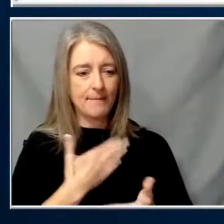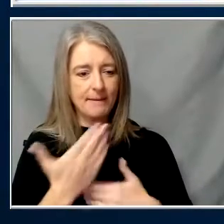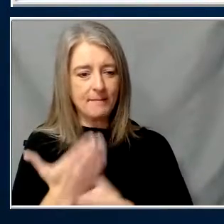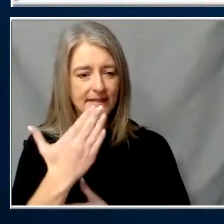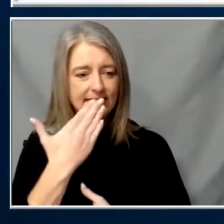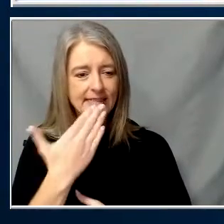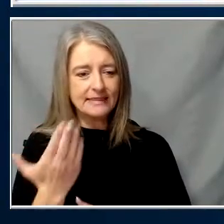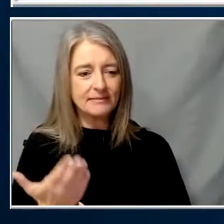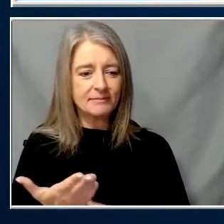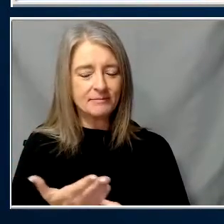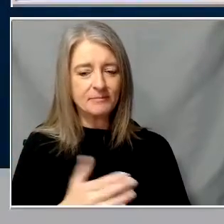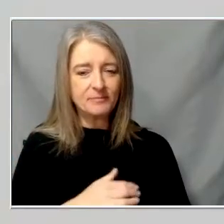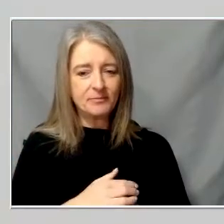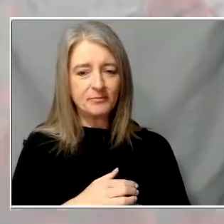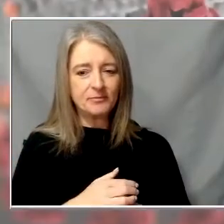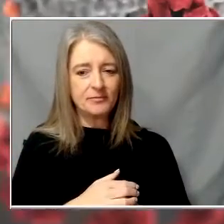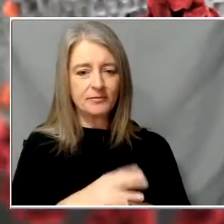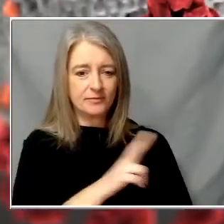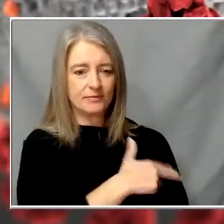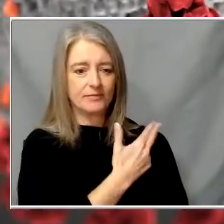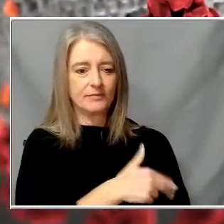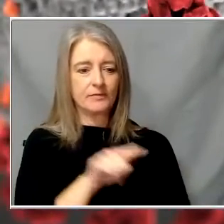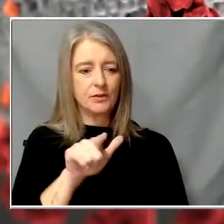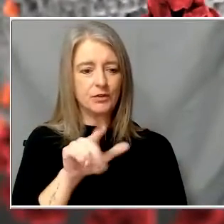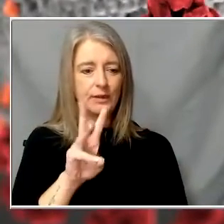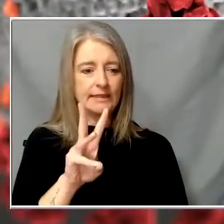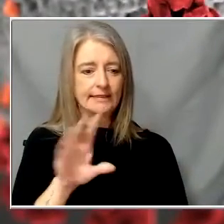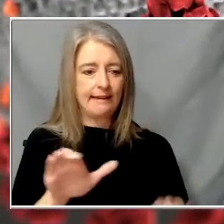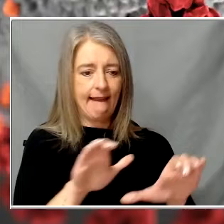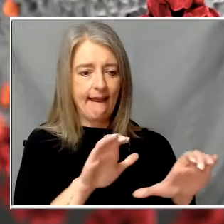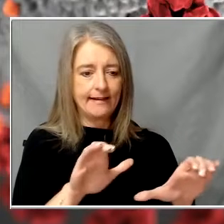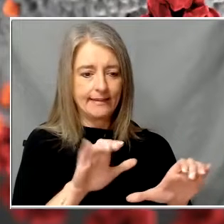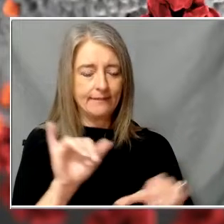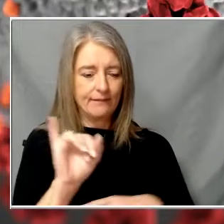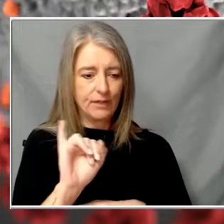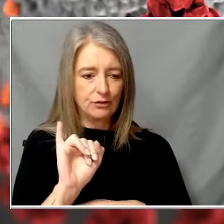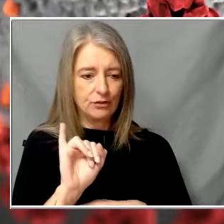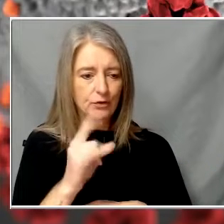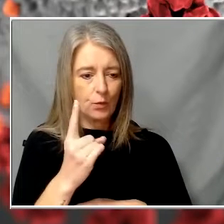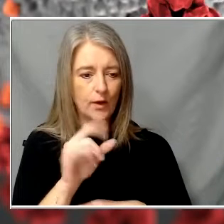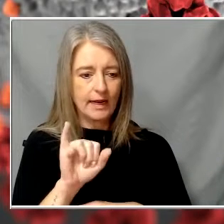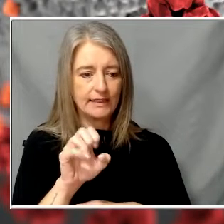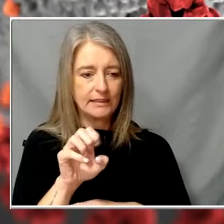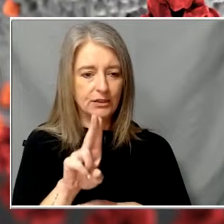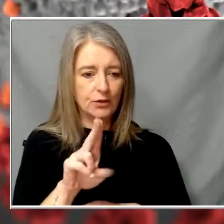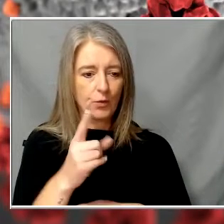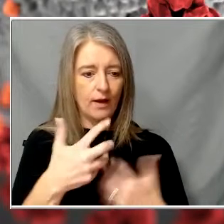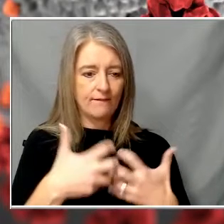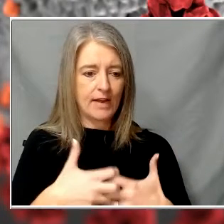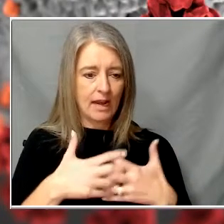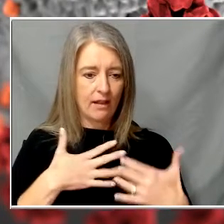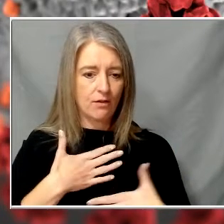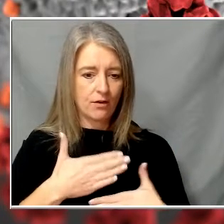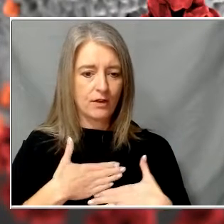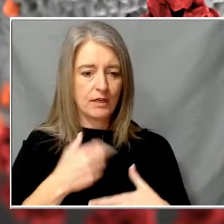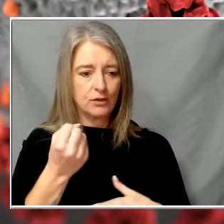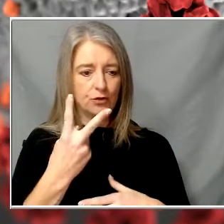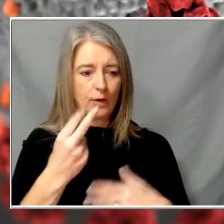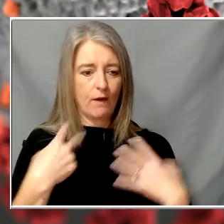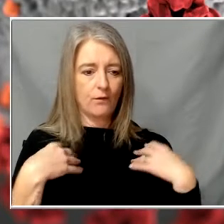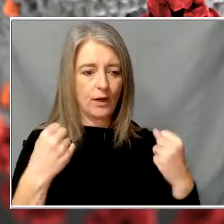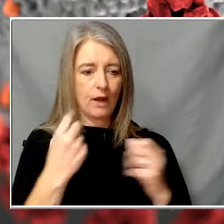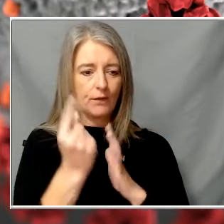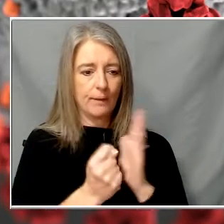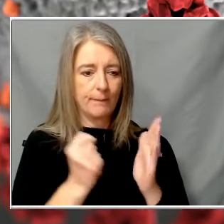Good. Right now in the hospital, we have 26 active infections, with 1 in the ICU, 1 on the ventilator, 12 in that recovery period.